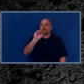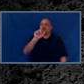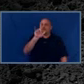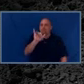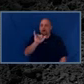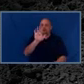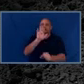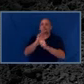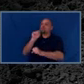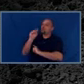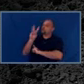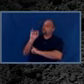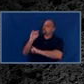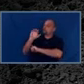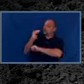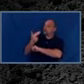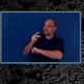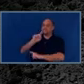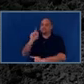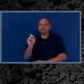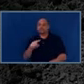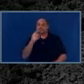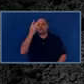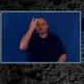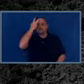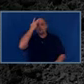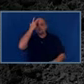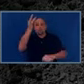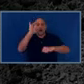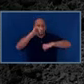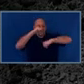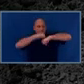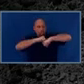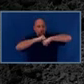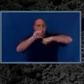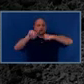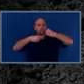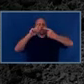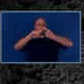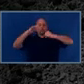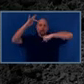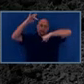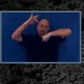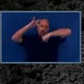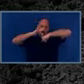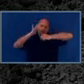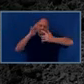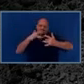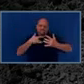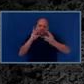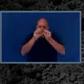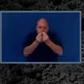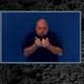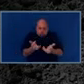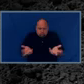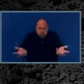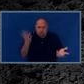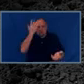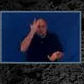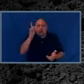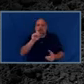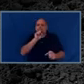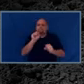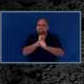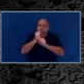Twitch asks, why did the rocks on Bennu crumble so easily? Are they very loose, or was there an impact? Was it because of